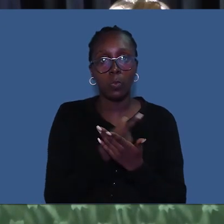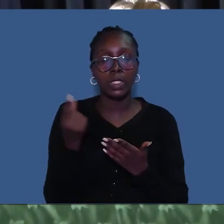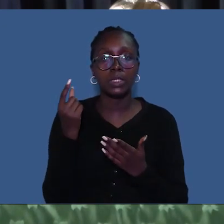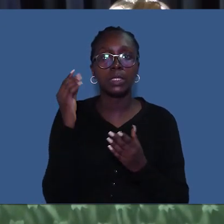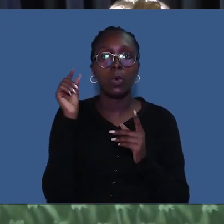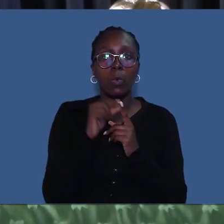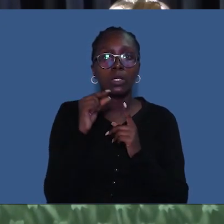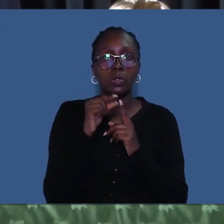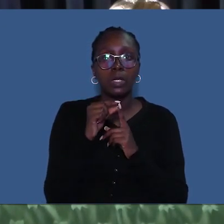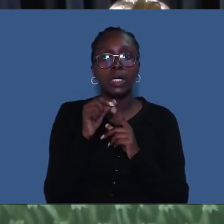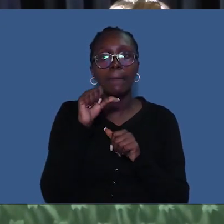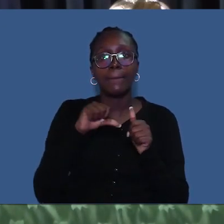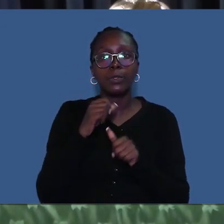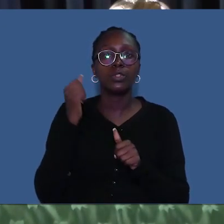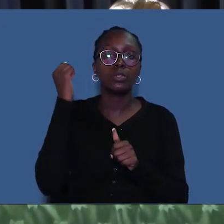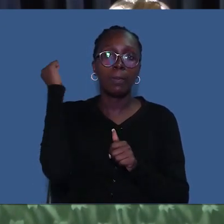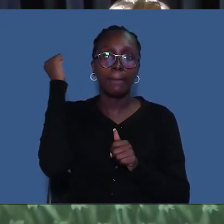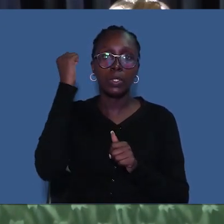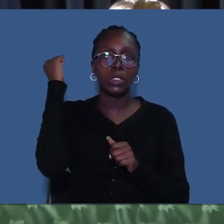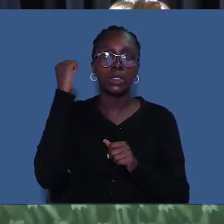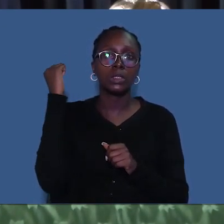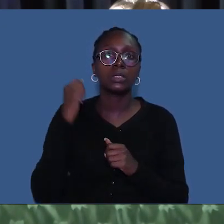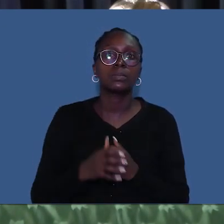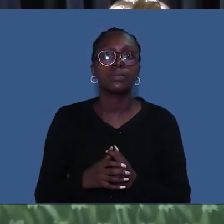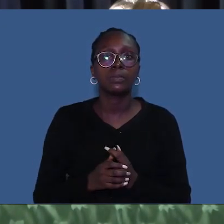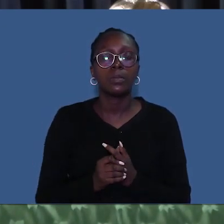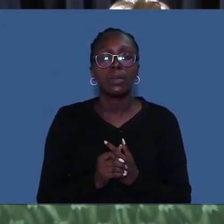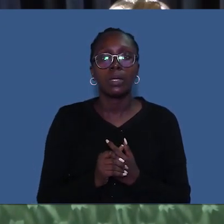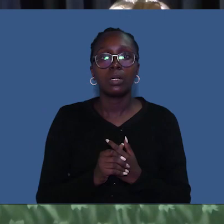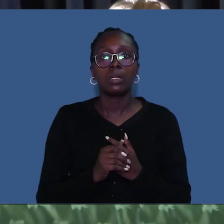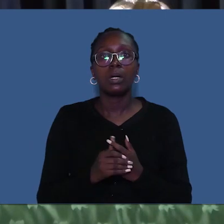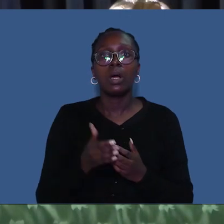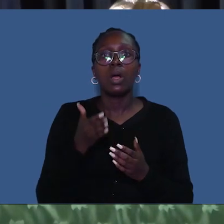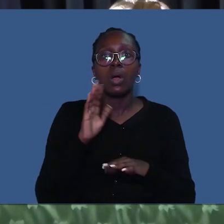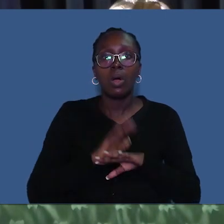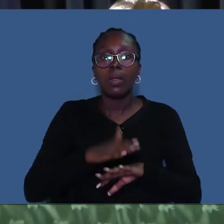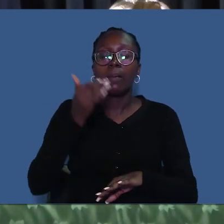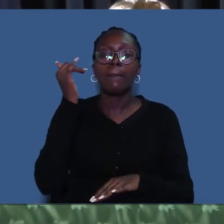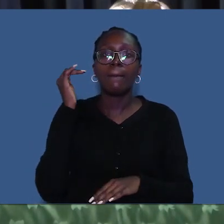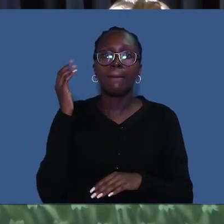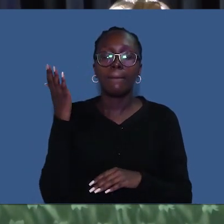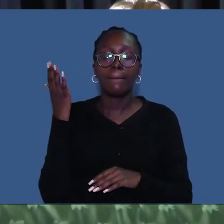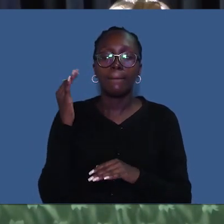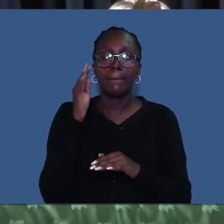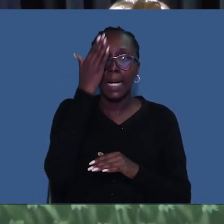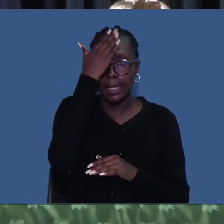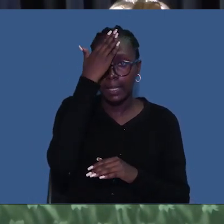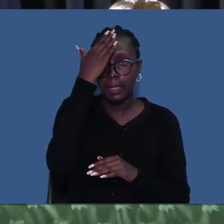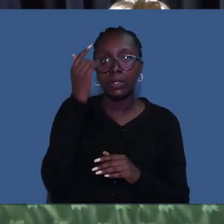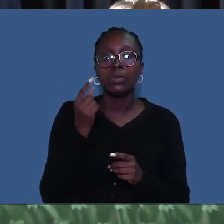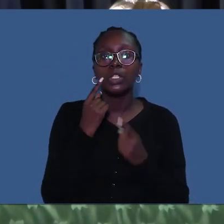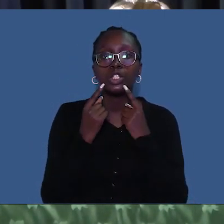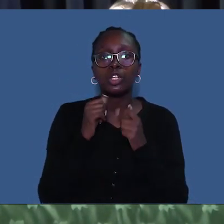in politics. On Monday, our focus was being on God's side, and we saw that Christians should consider getting more engaged